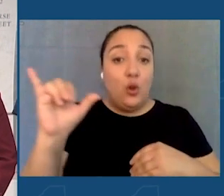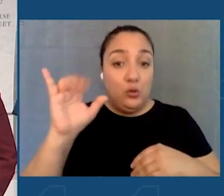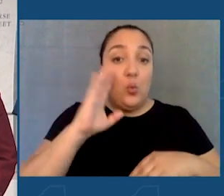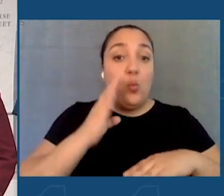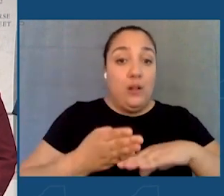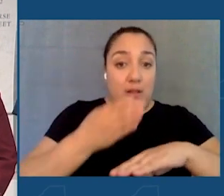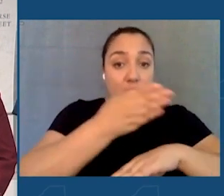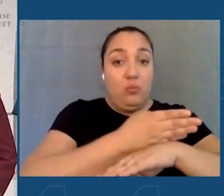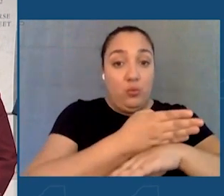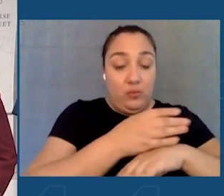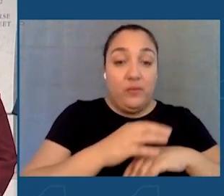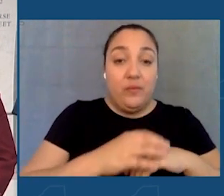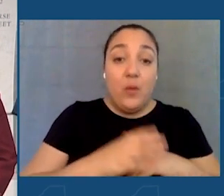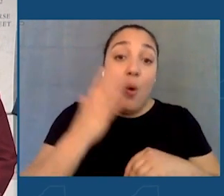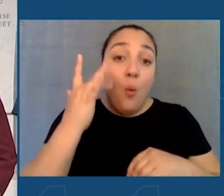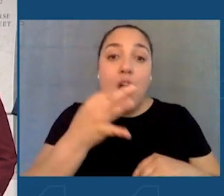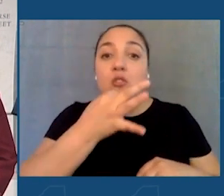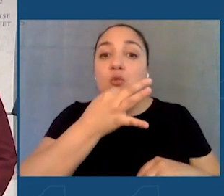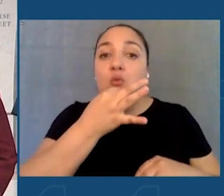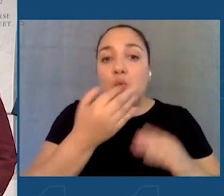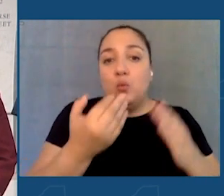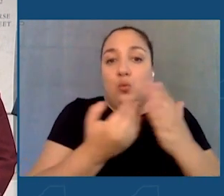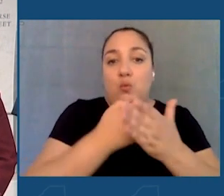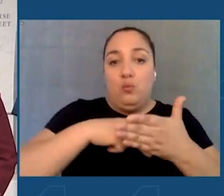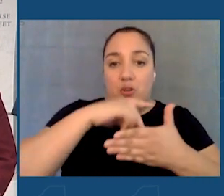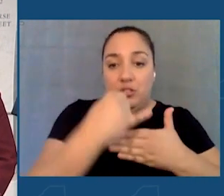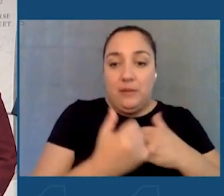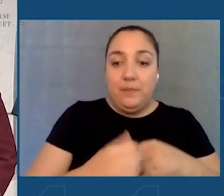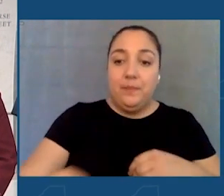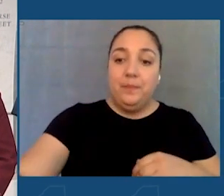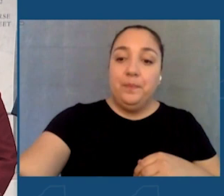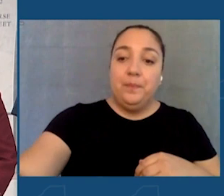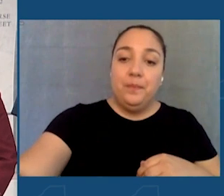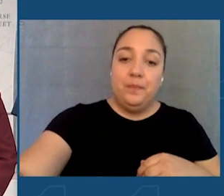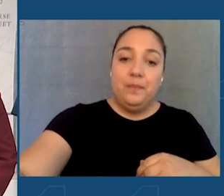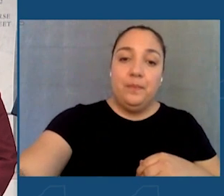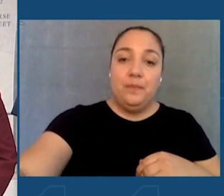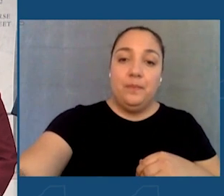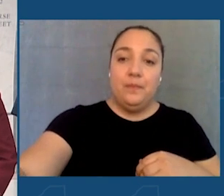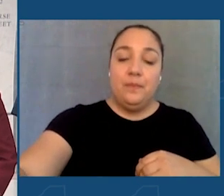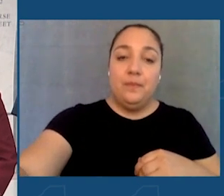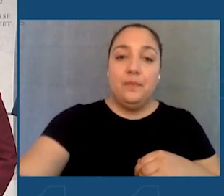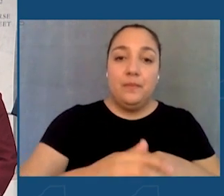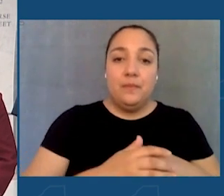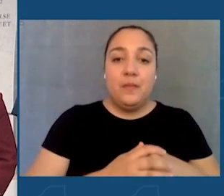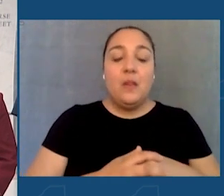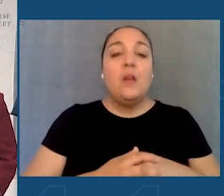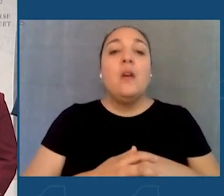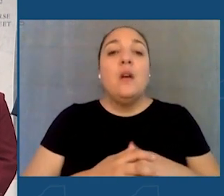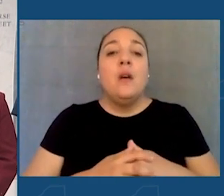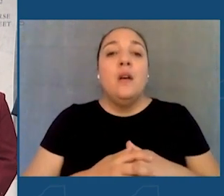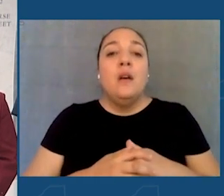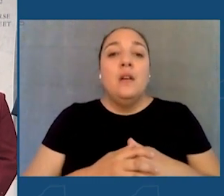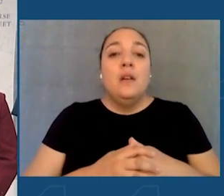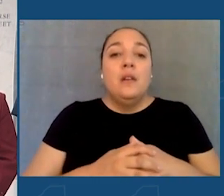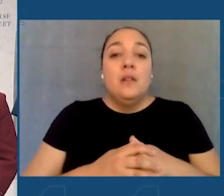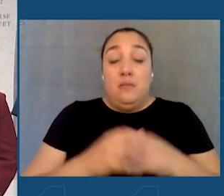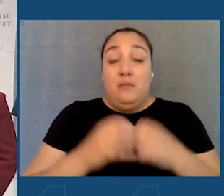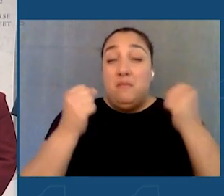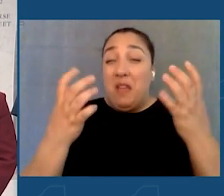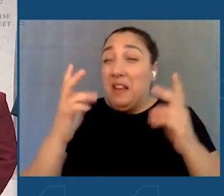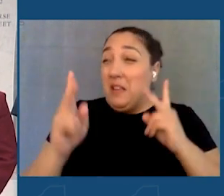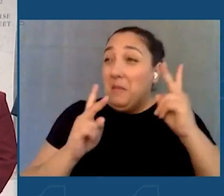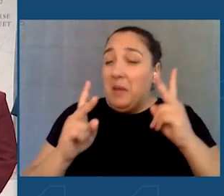project. Additionally, the timetables will improve the spacing of trains on many branches, reducing large gaps in service, which is all great news for our